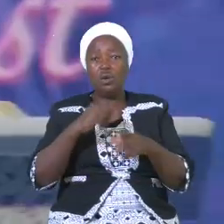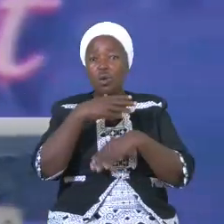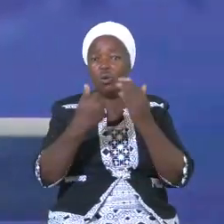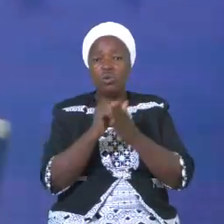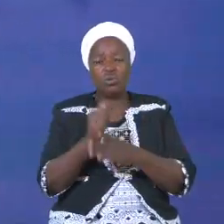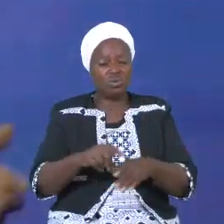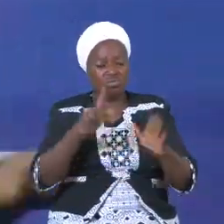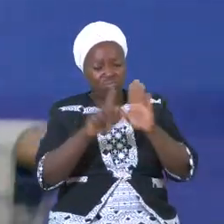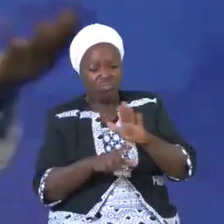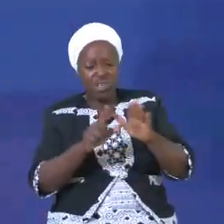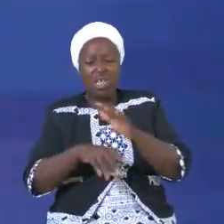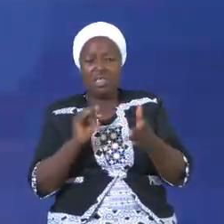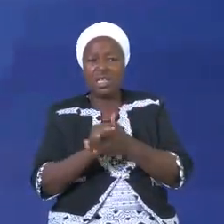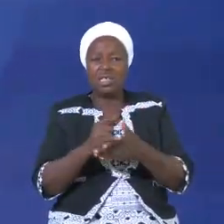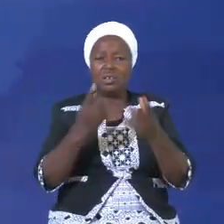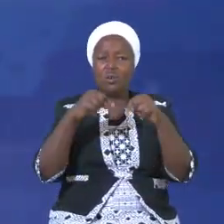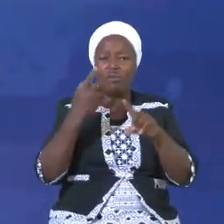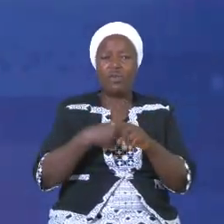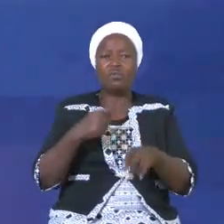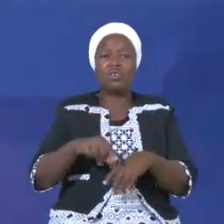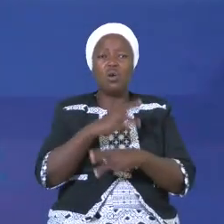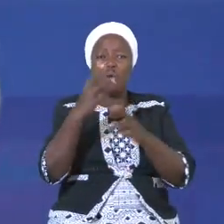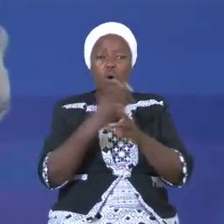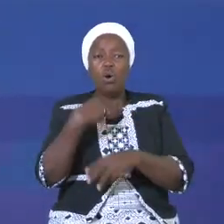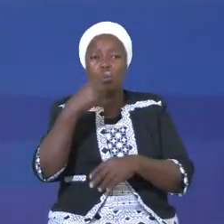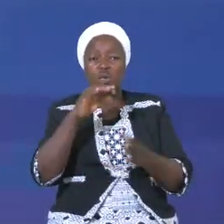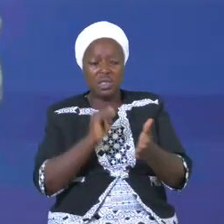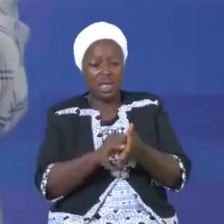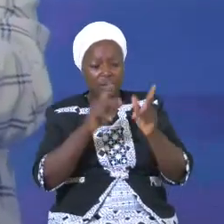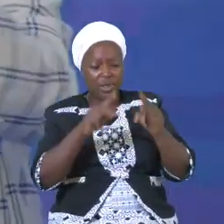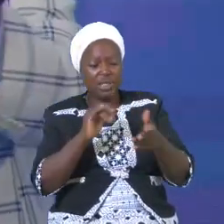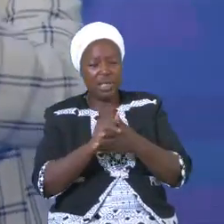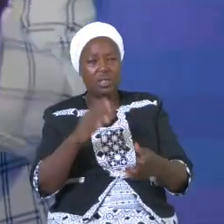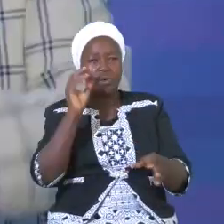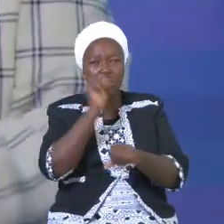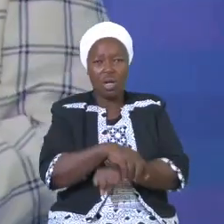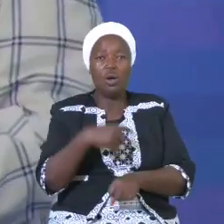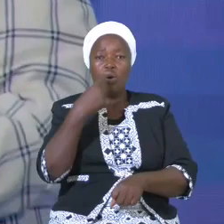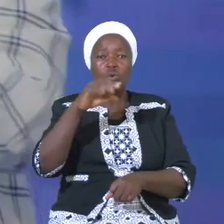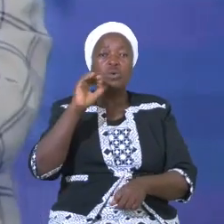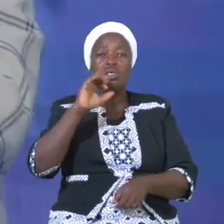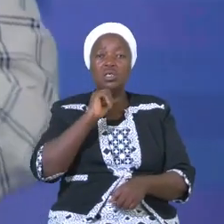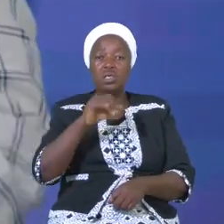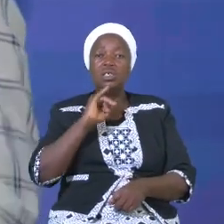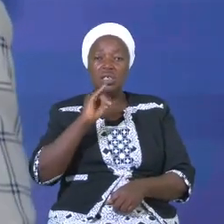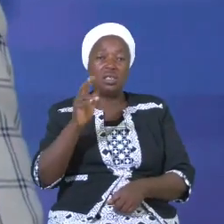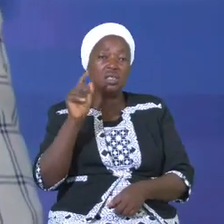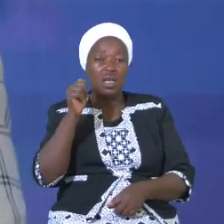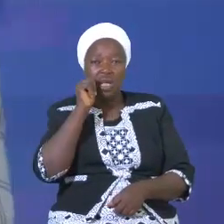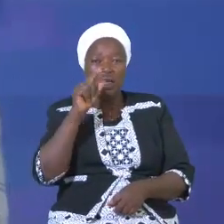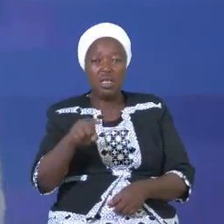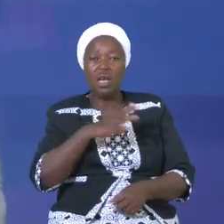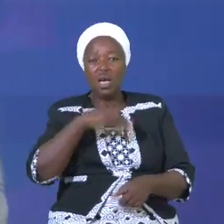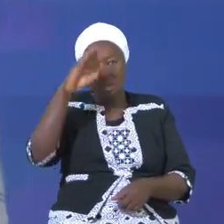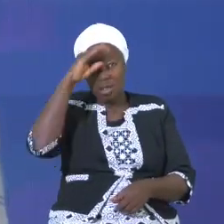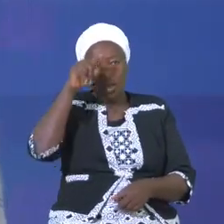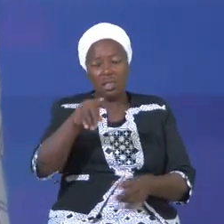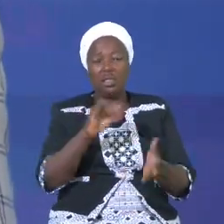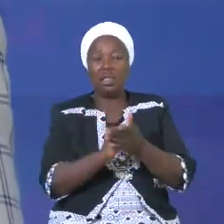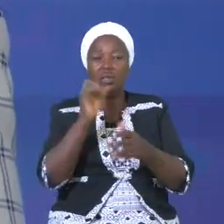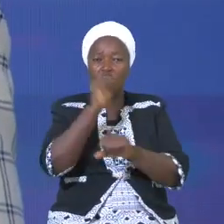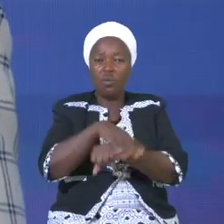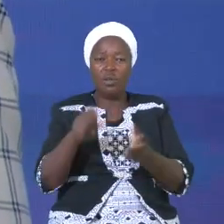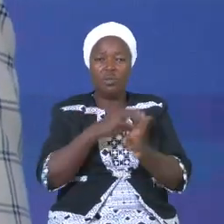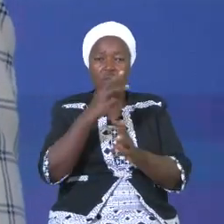coming from the world will see that overcome it which she will see that overcomes the world but he that